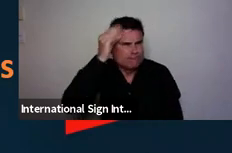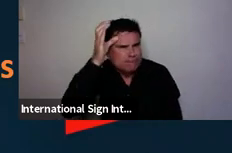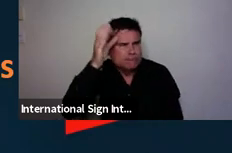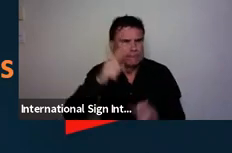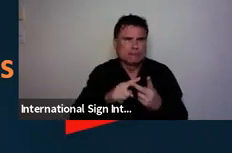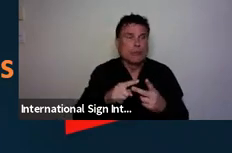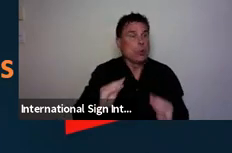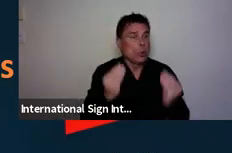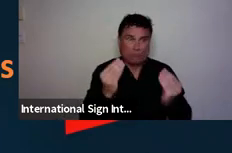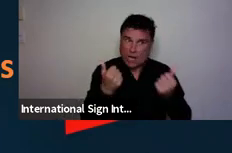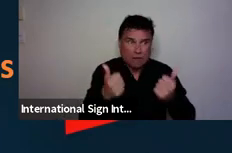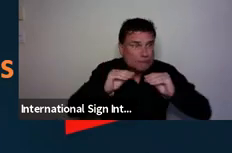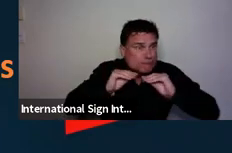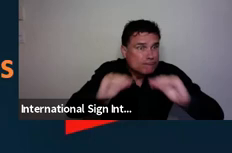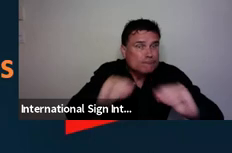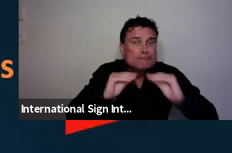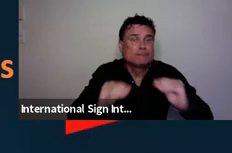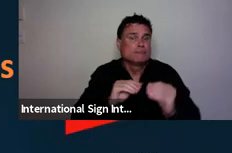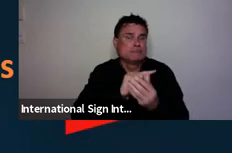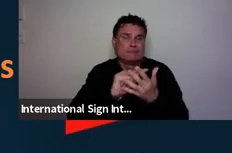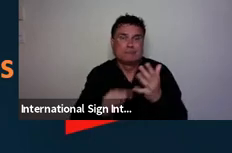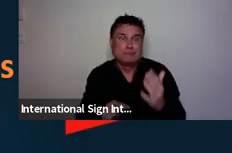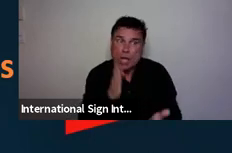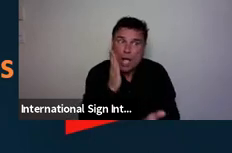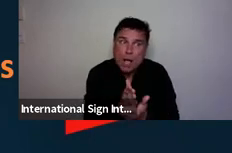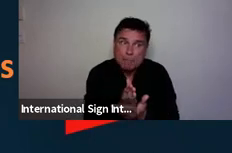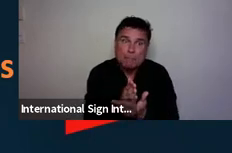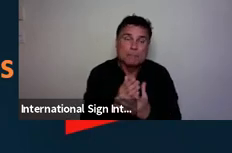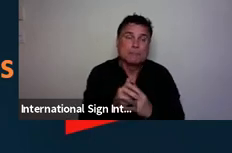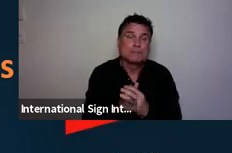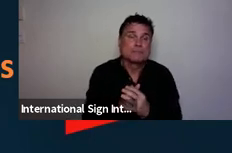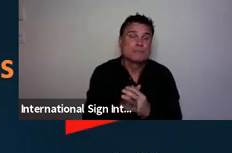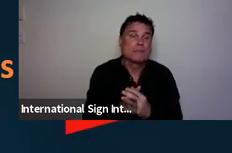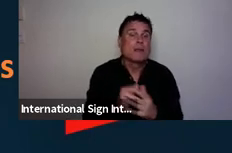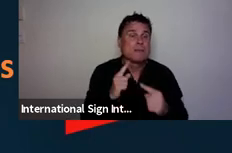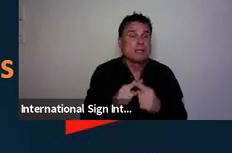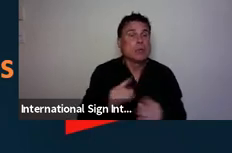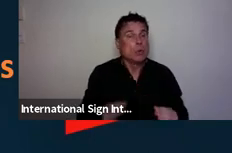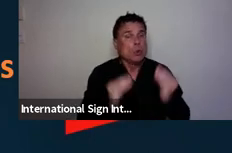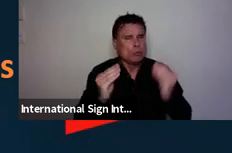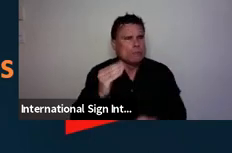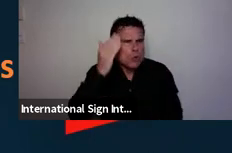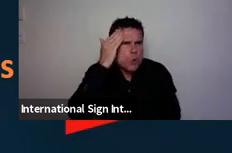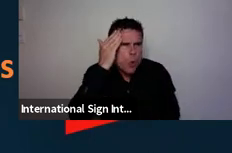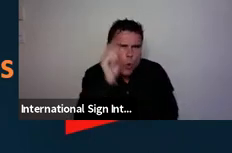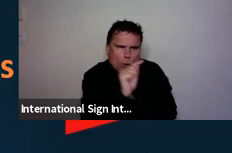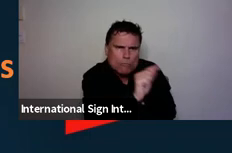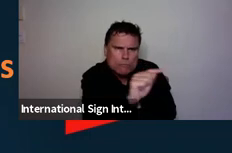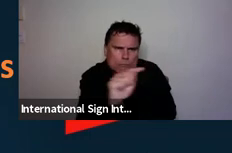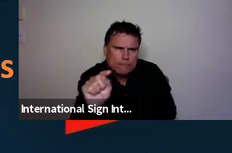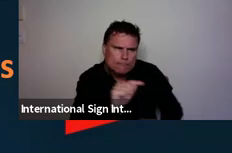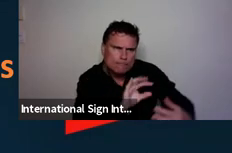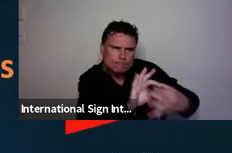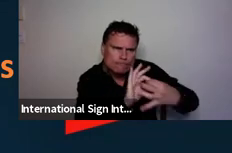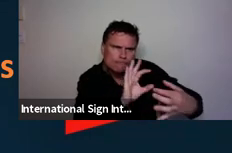the pandemic. They also know who the other youth are in their communities, especially if they are from